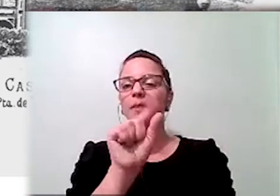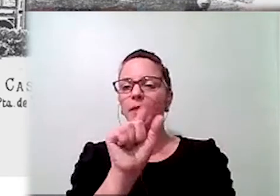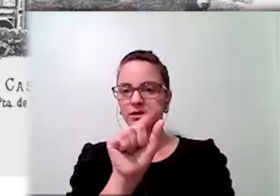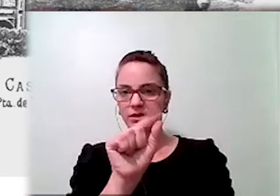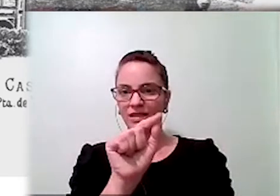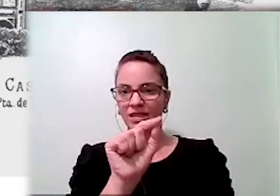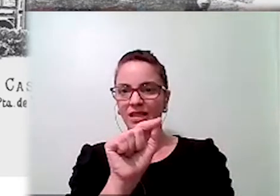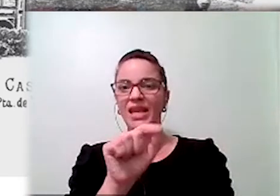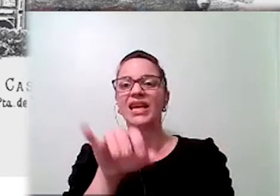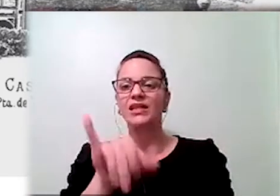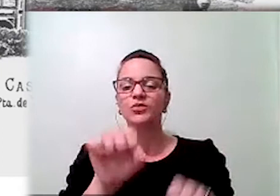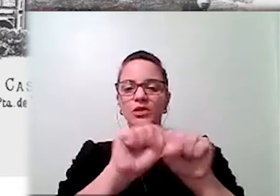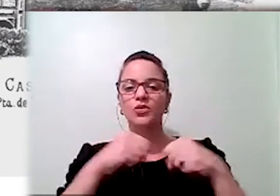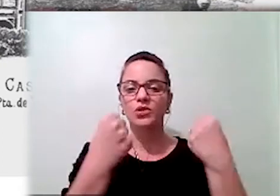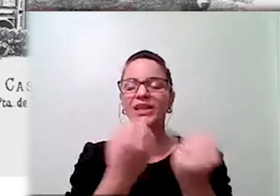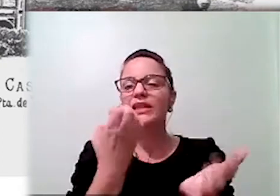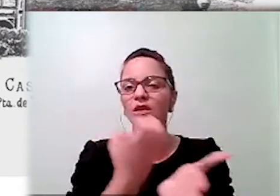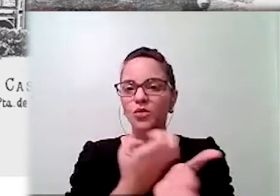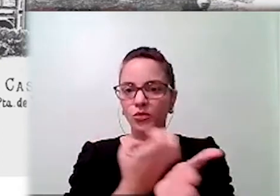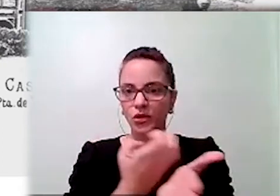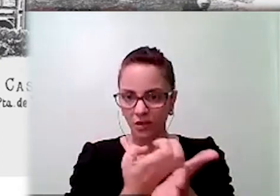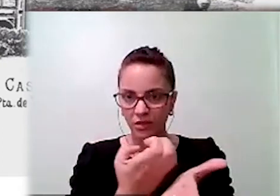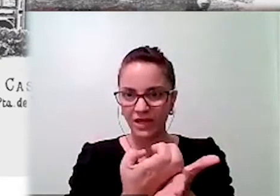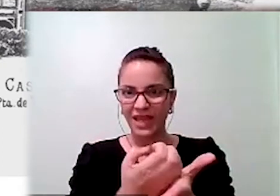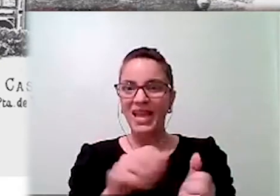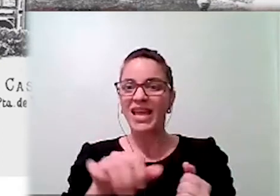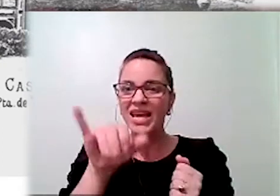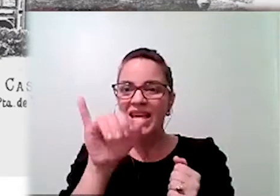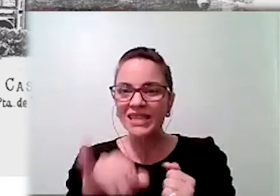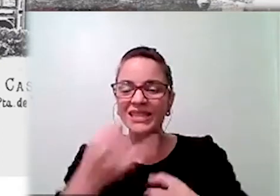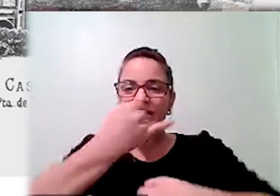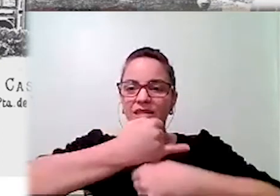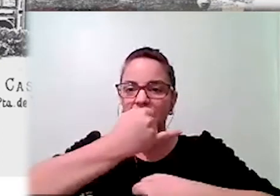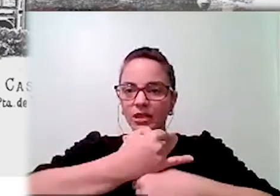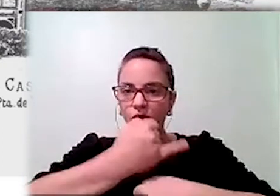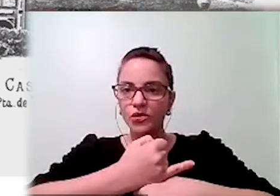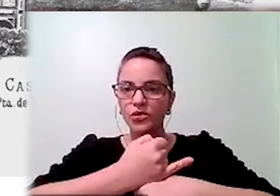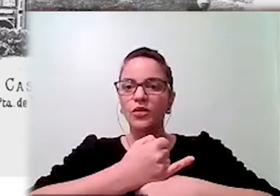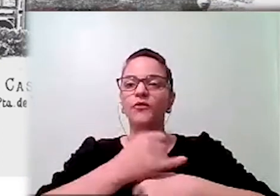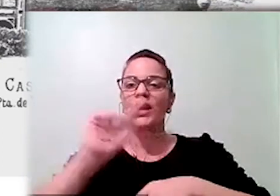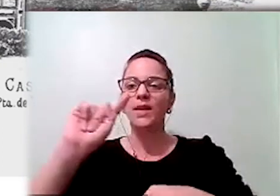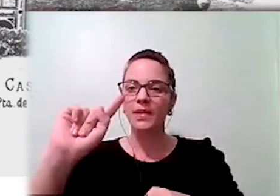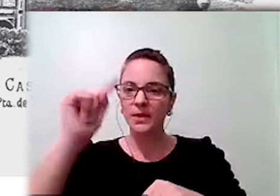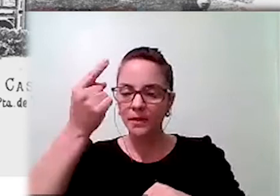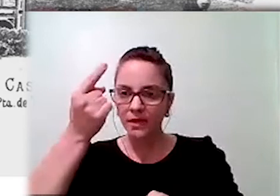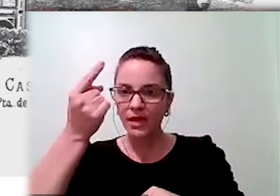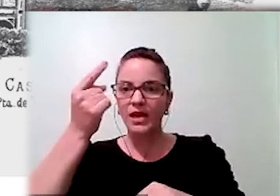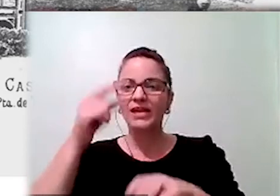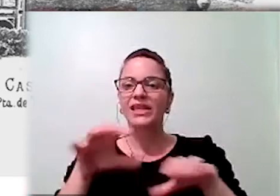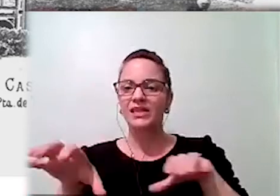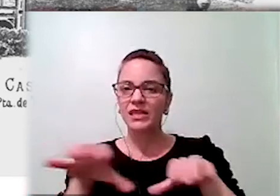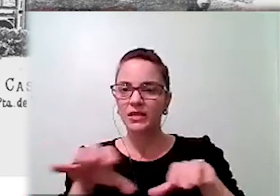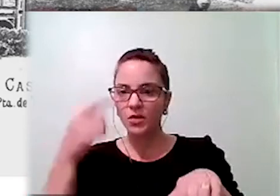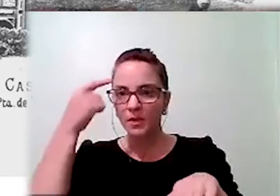Economic Society of Friends of the Country. That institution was among the first to commission the creation of